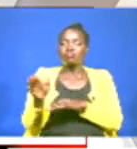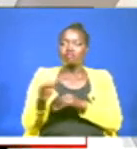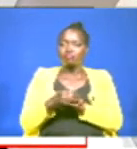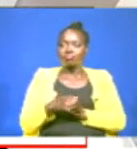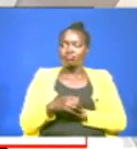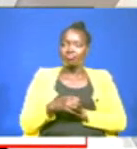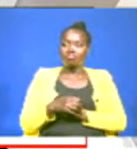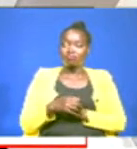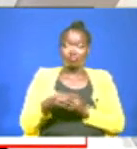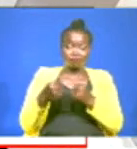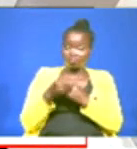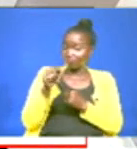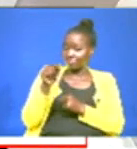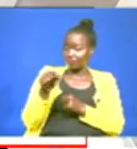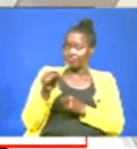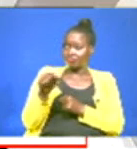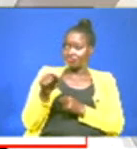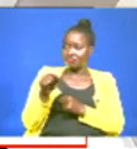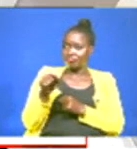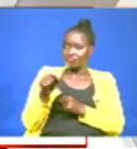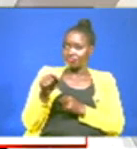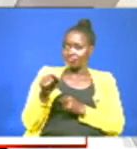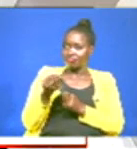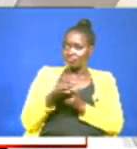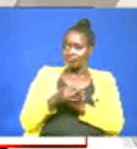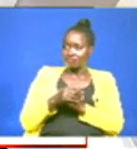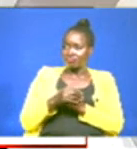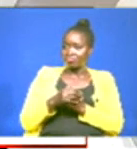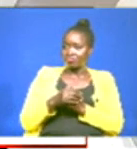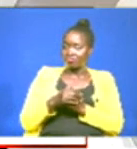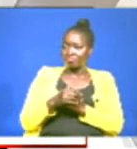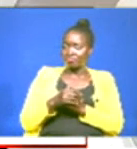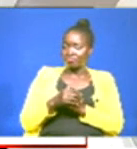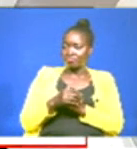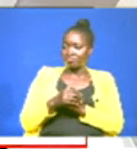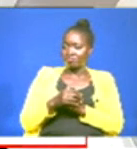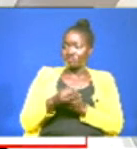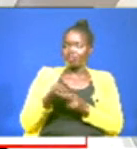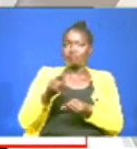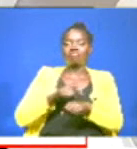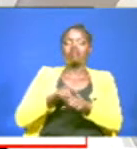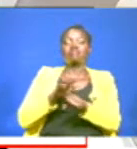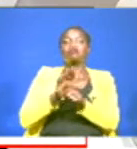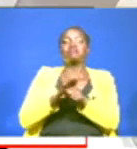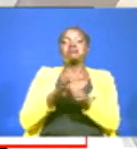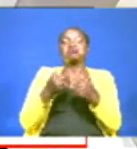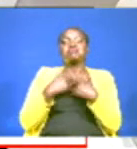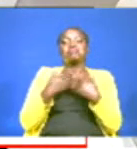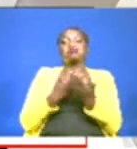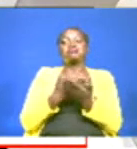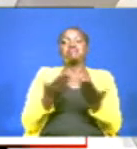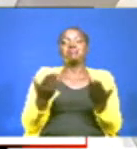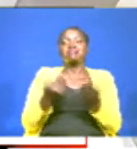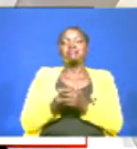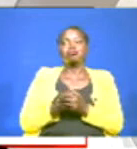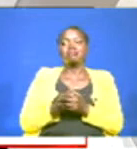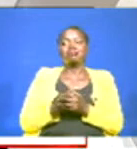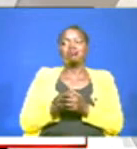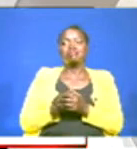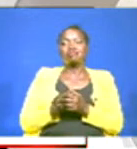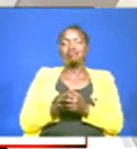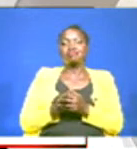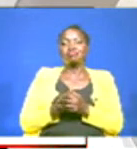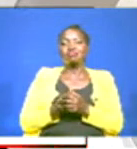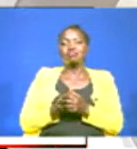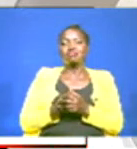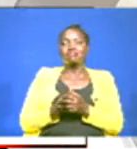match has about 30 minutes still to go, isn't it? They still have a lot of time. There's still time. Yeah. So 30 minutes? Half an hour? I